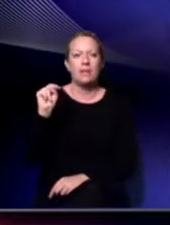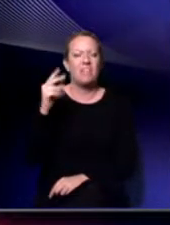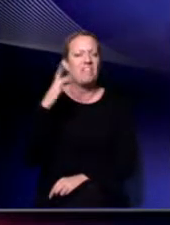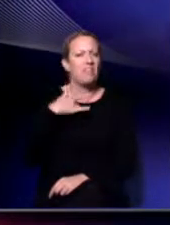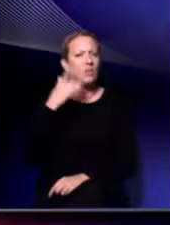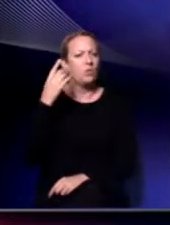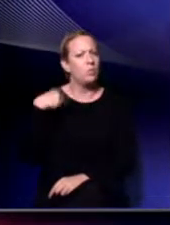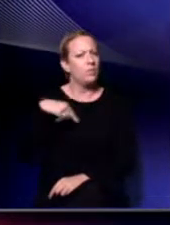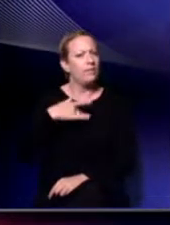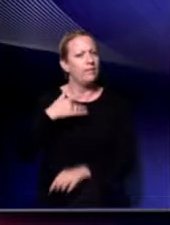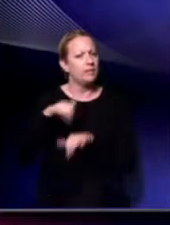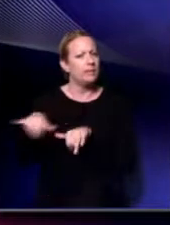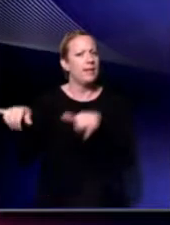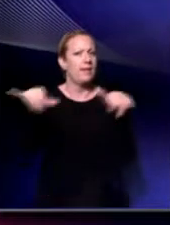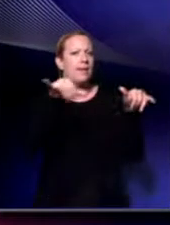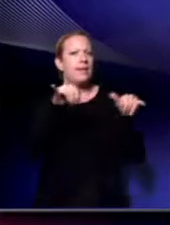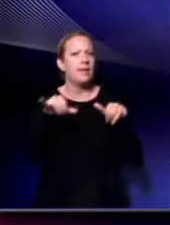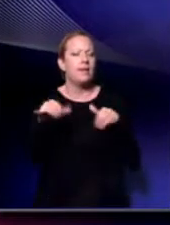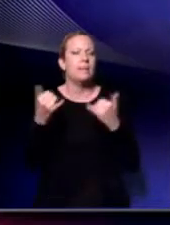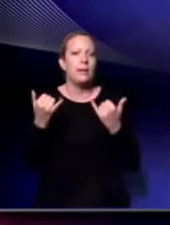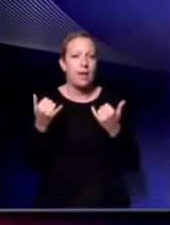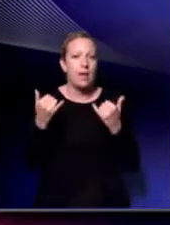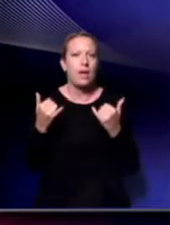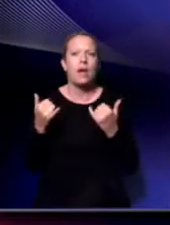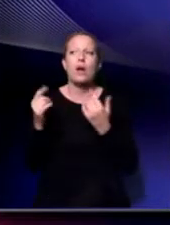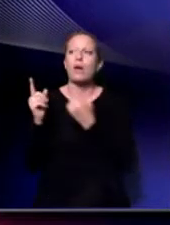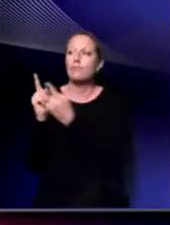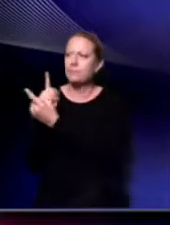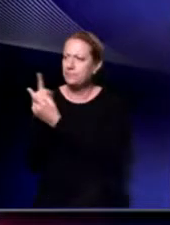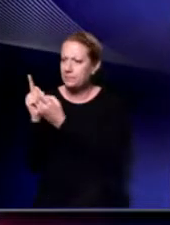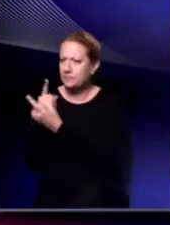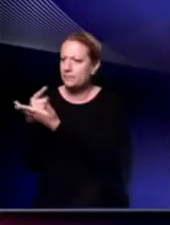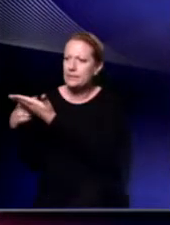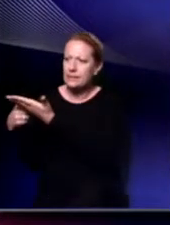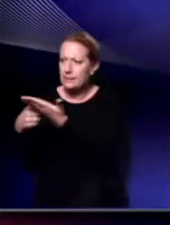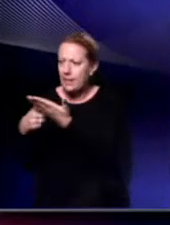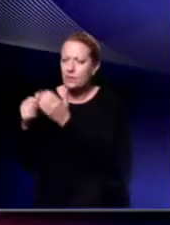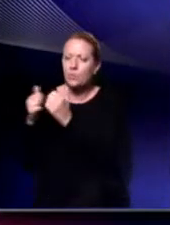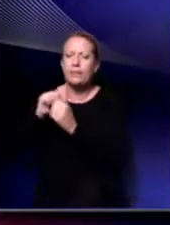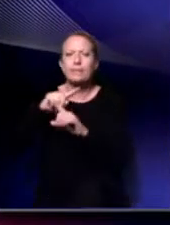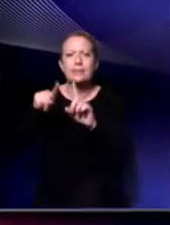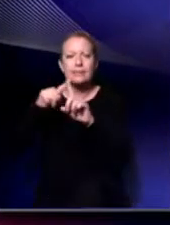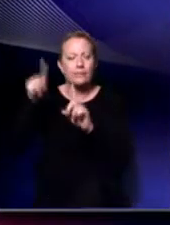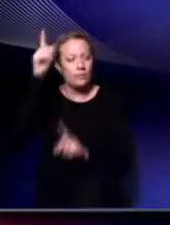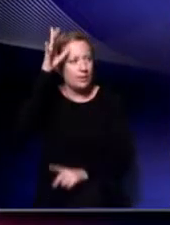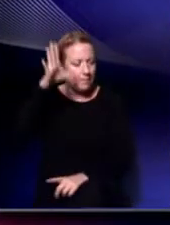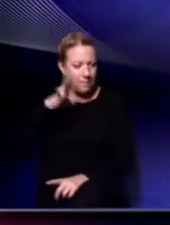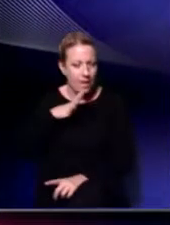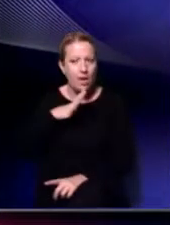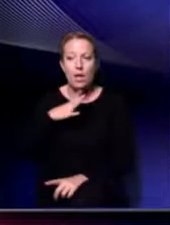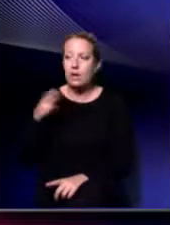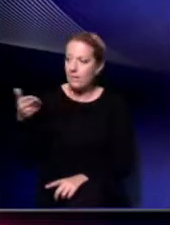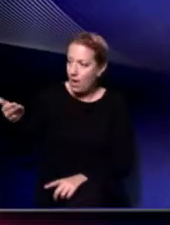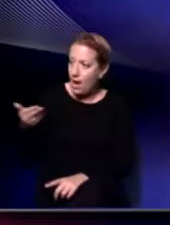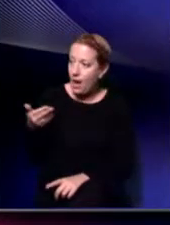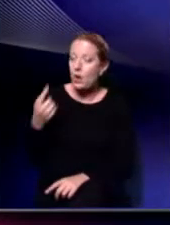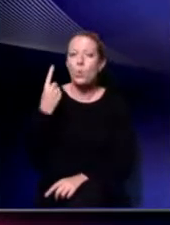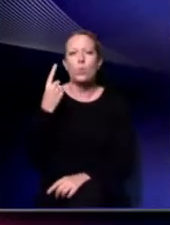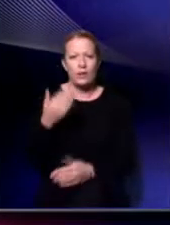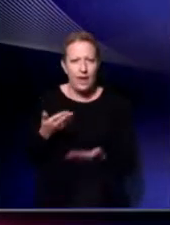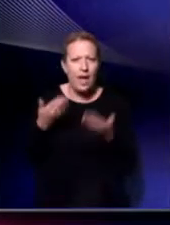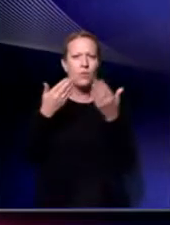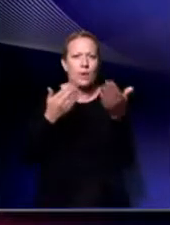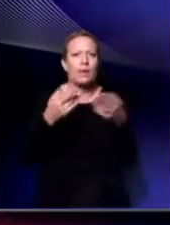At the last meeting, I said that I'd spoken with several gentlemen about filling the position, and one in particular I highly recommend. His name is